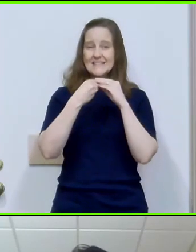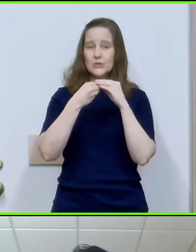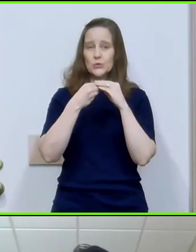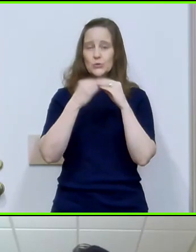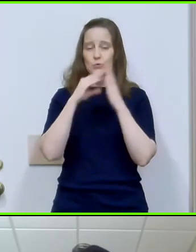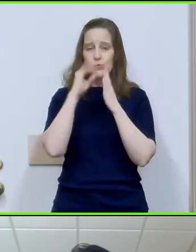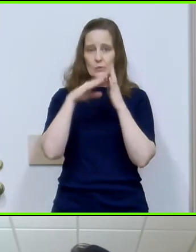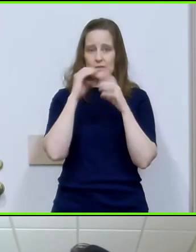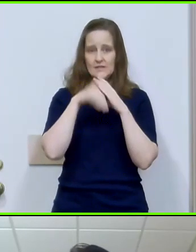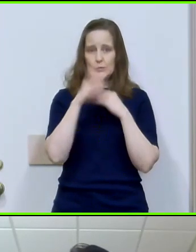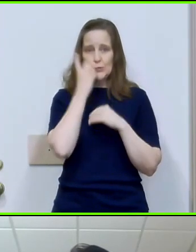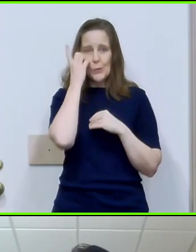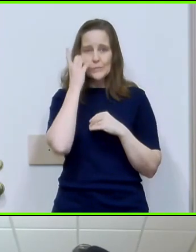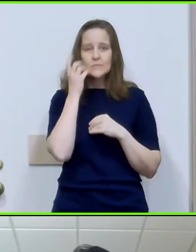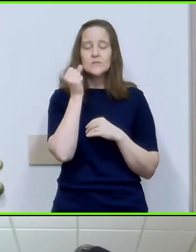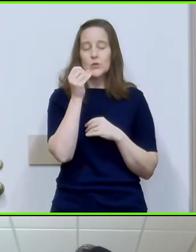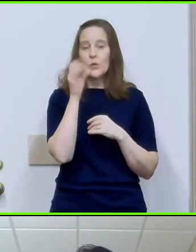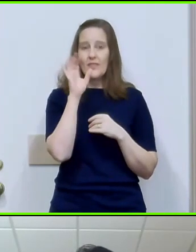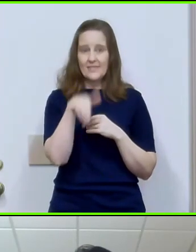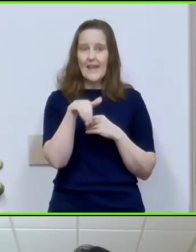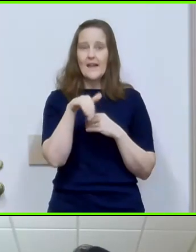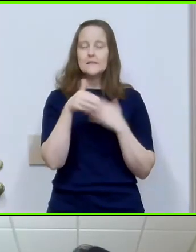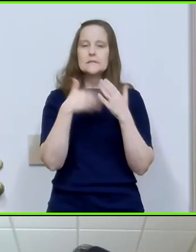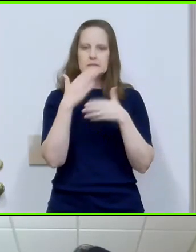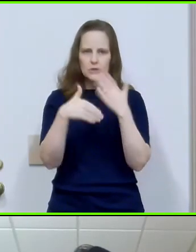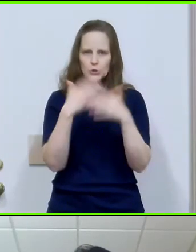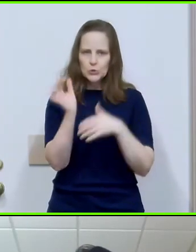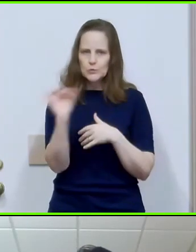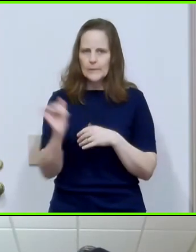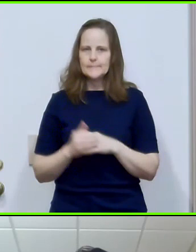residence halls. So that part continued as well.